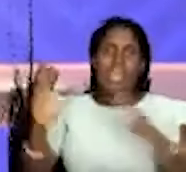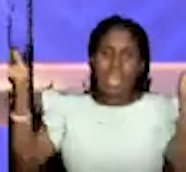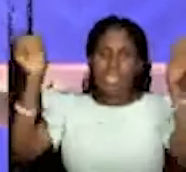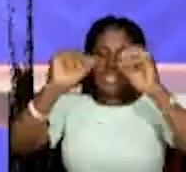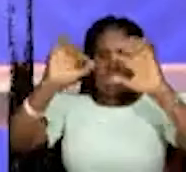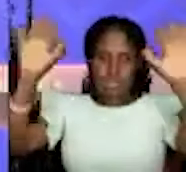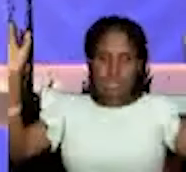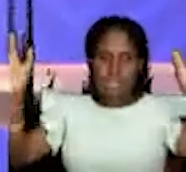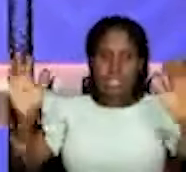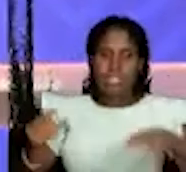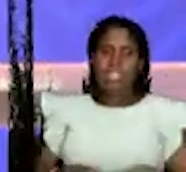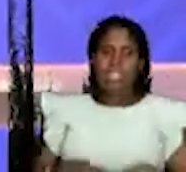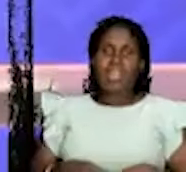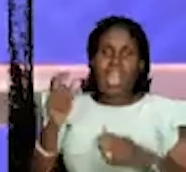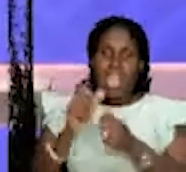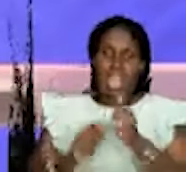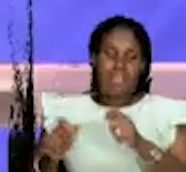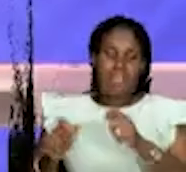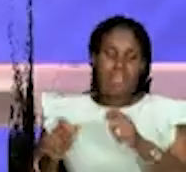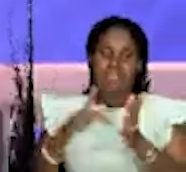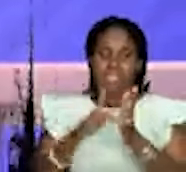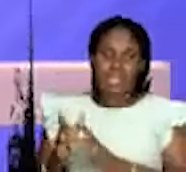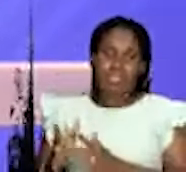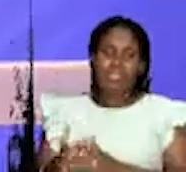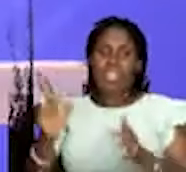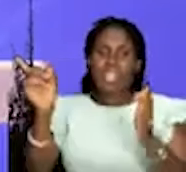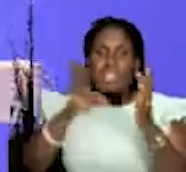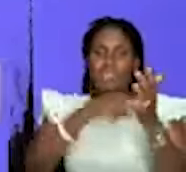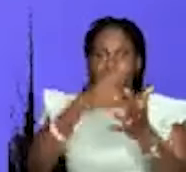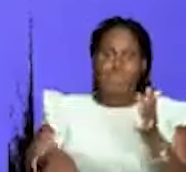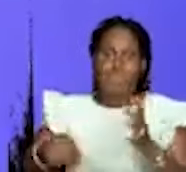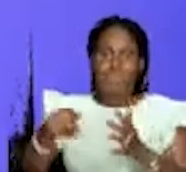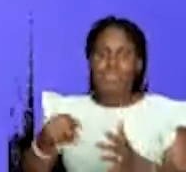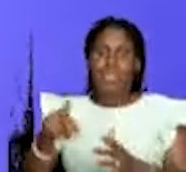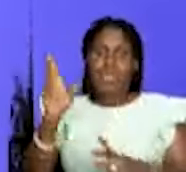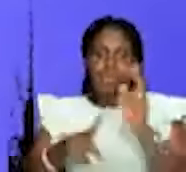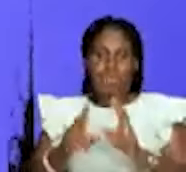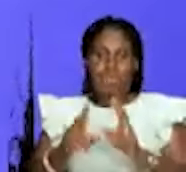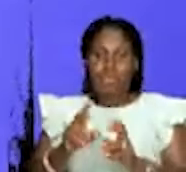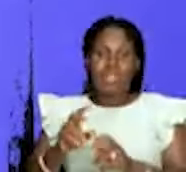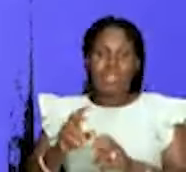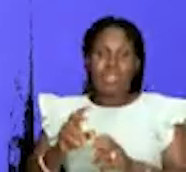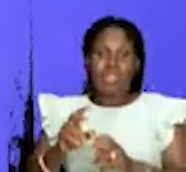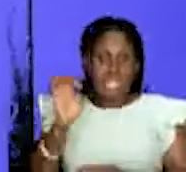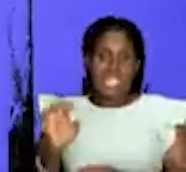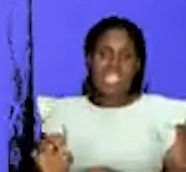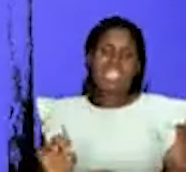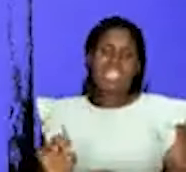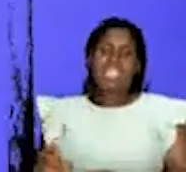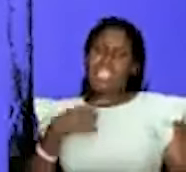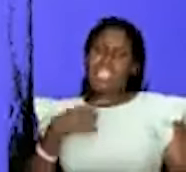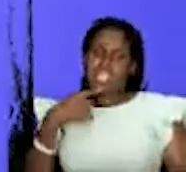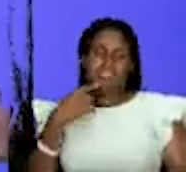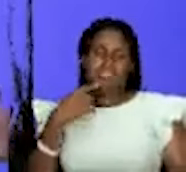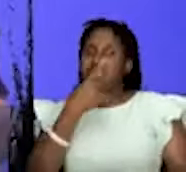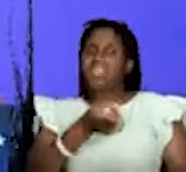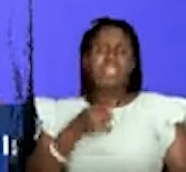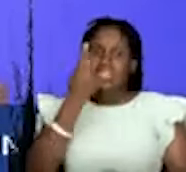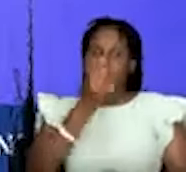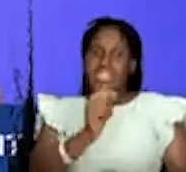Every time Jesus rebuked men, he credited their unbelief or their lack of result to the